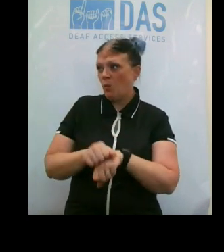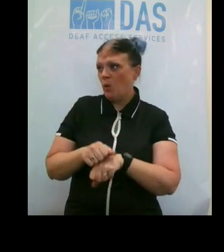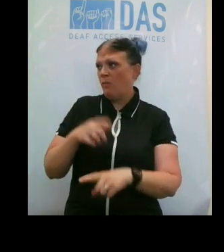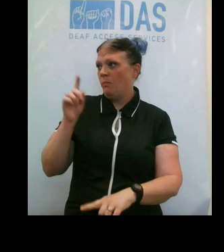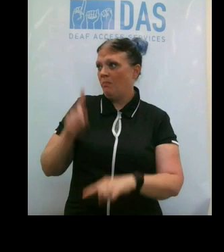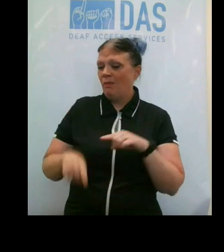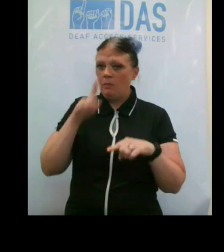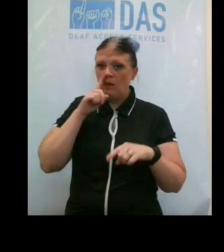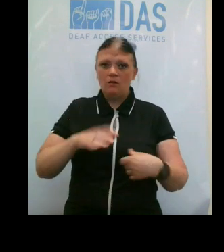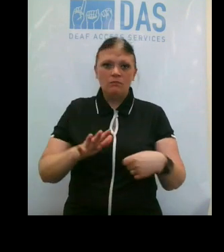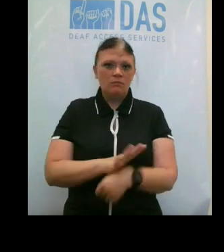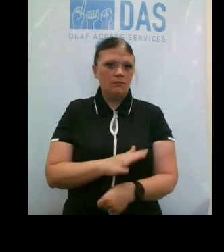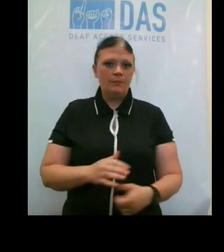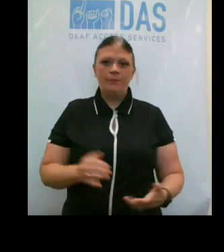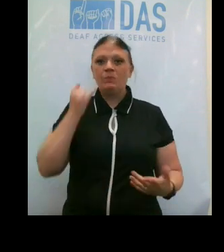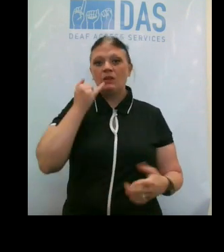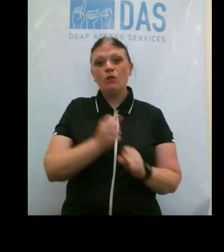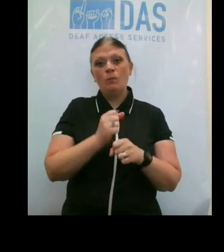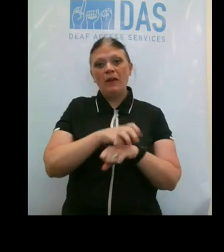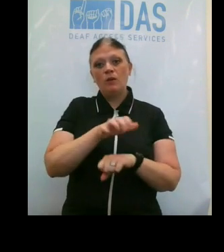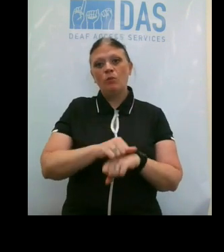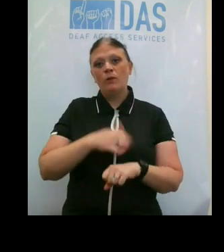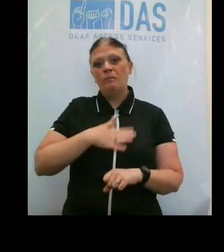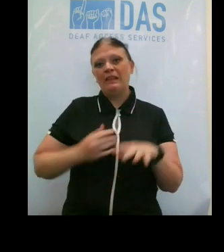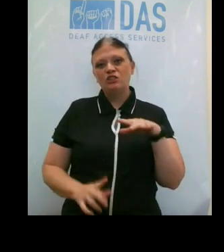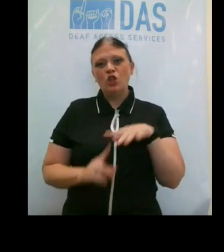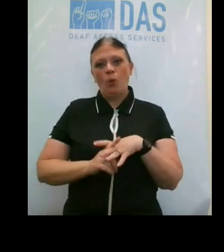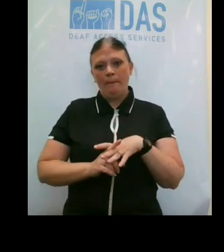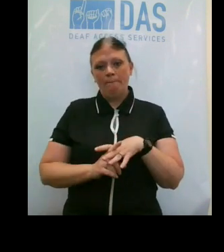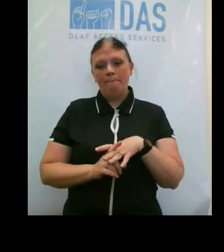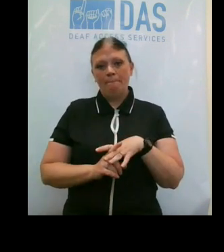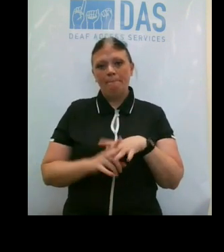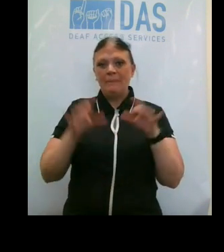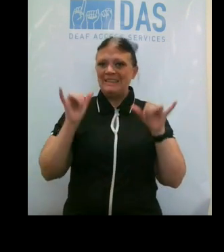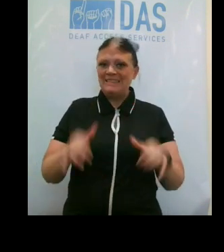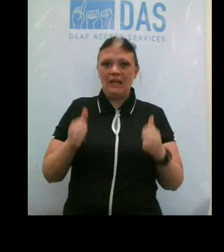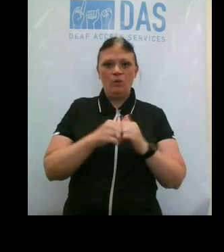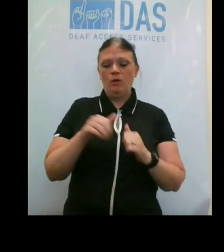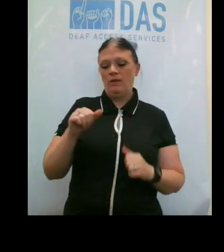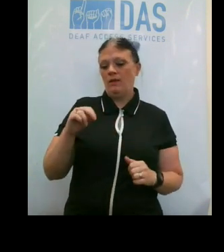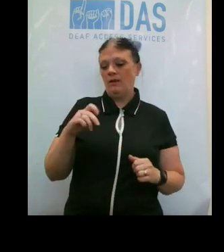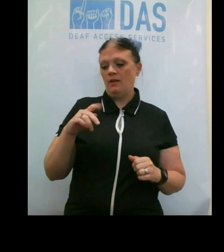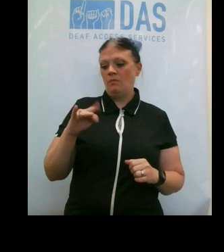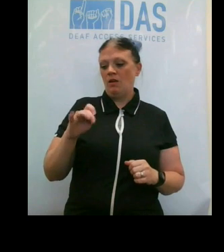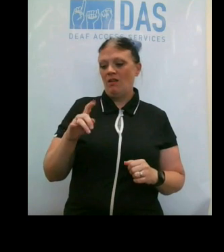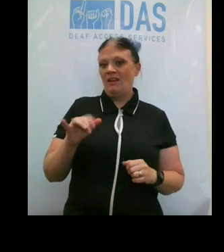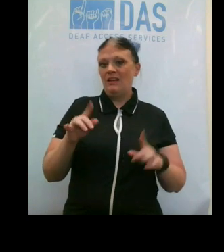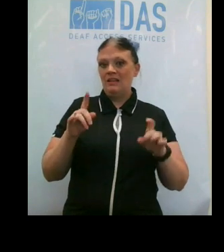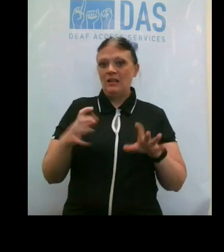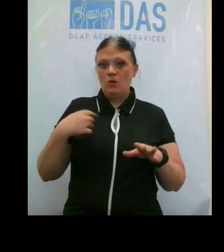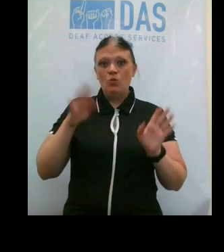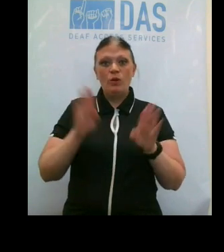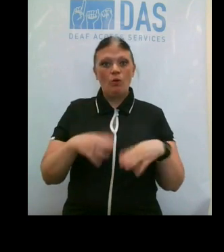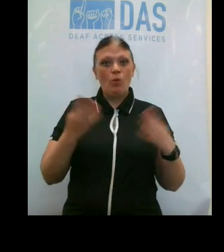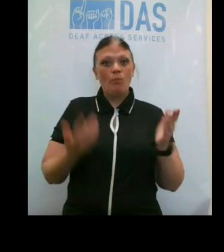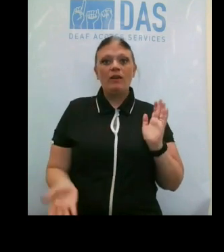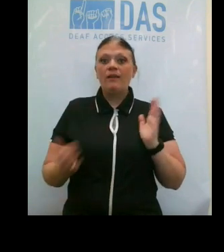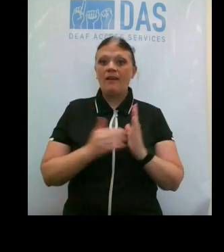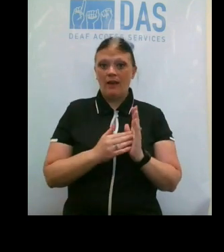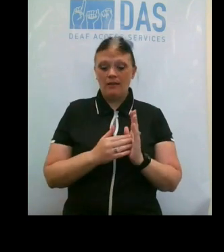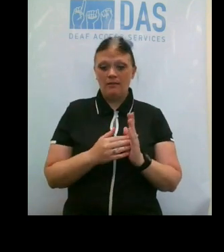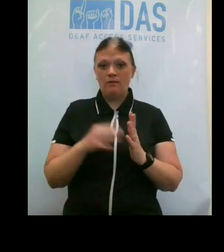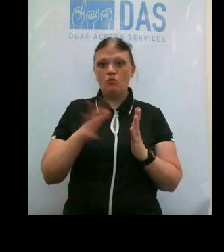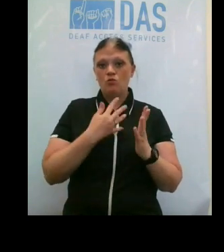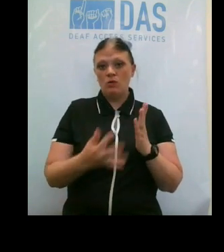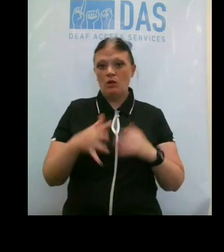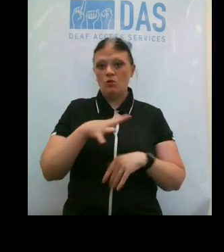booked. So if you make an appointment, please show up. And the same thing with antibody testing. We are now opening up the lines once again to